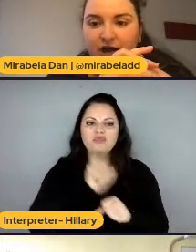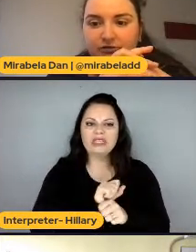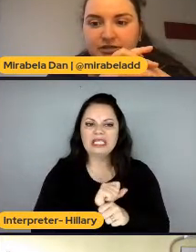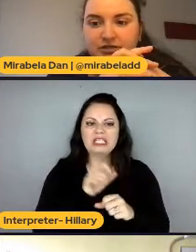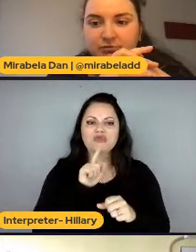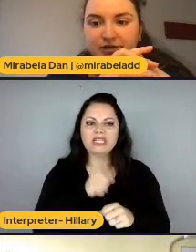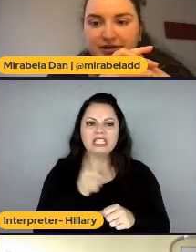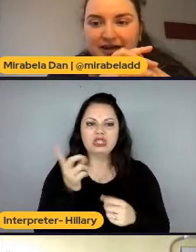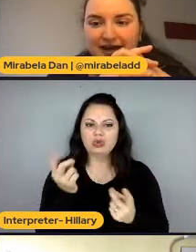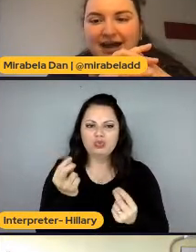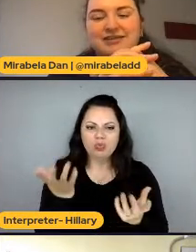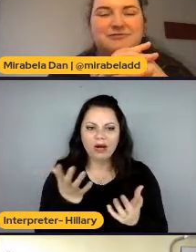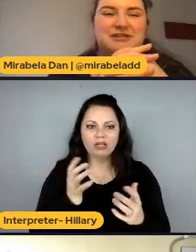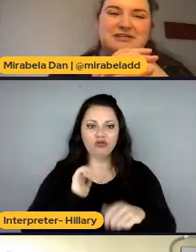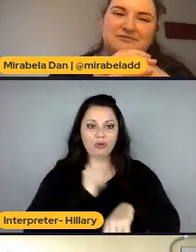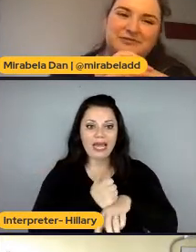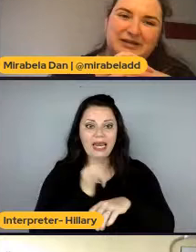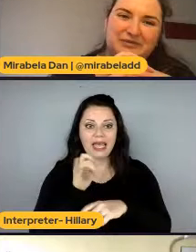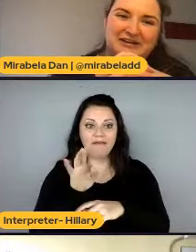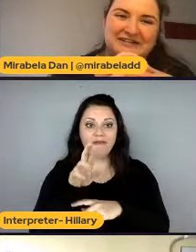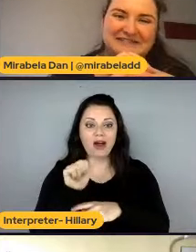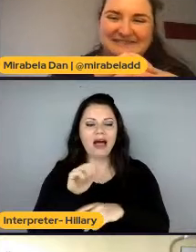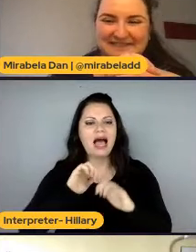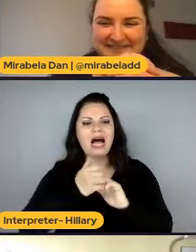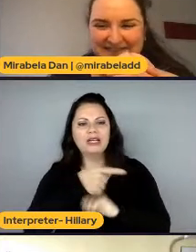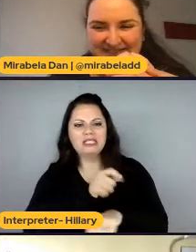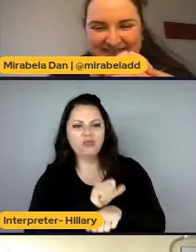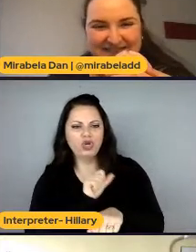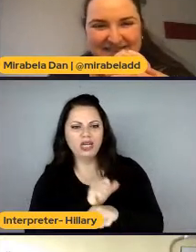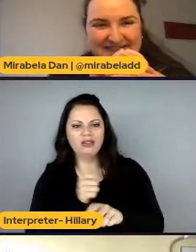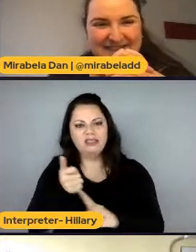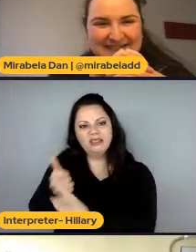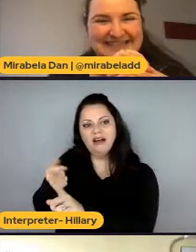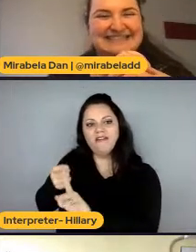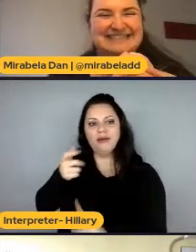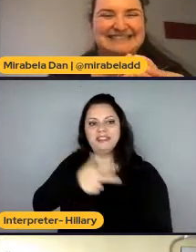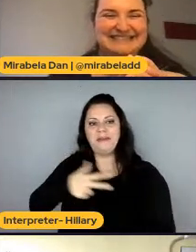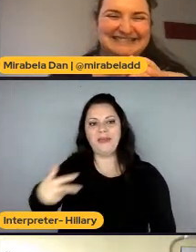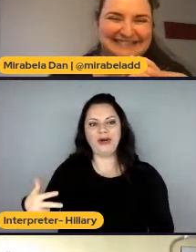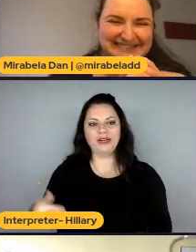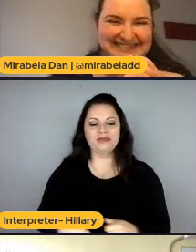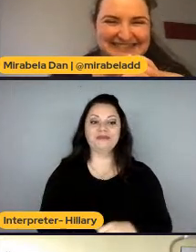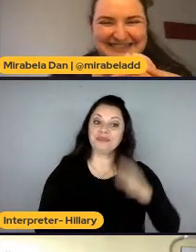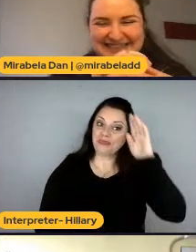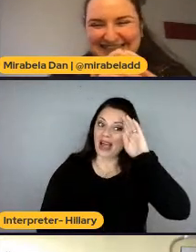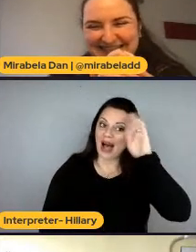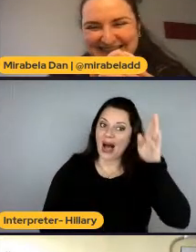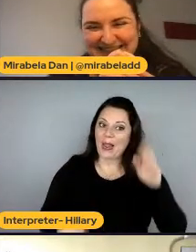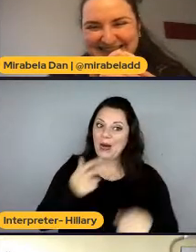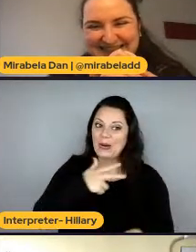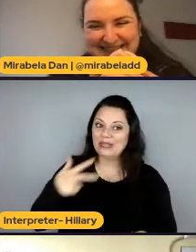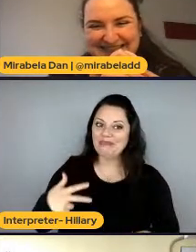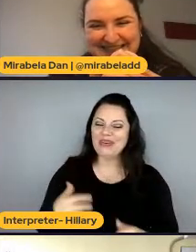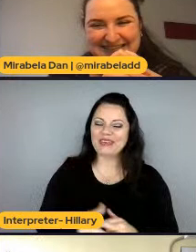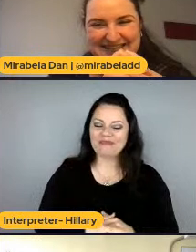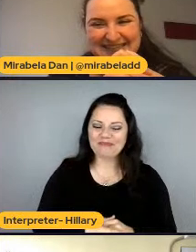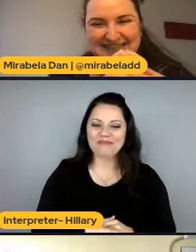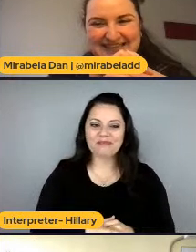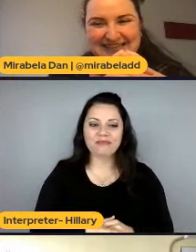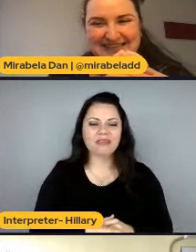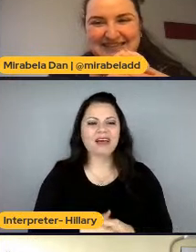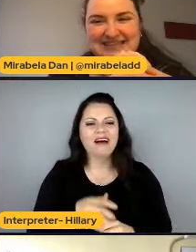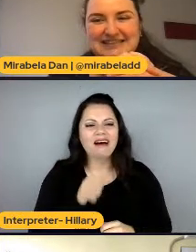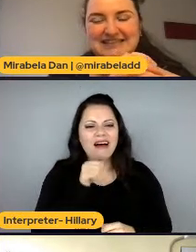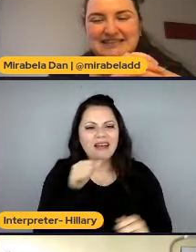or how does it work? And greetings from Denmark. Greetings to Denmark. I did not quite